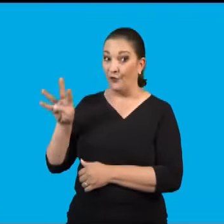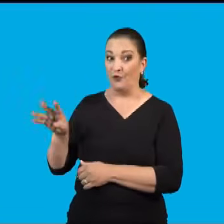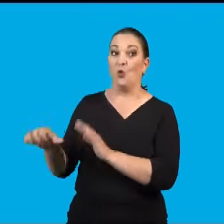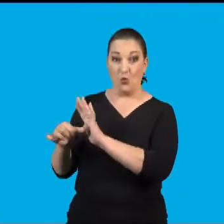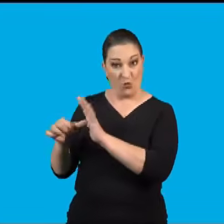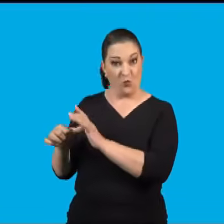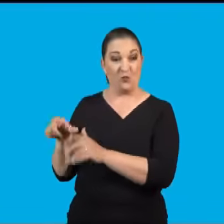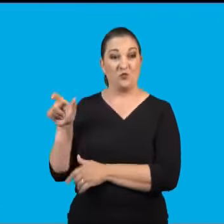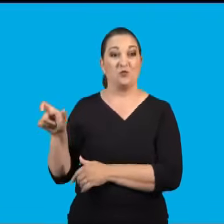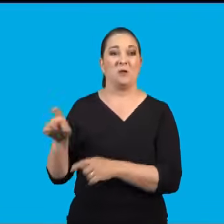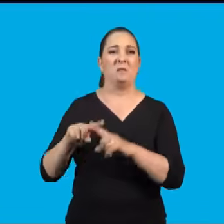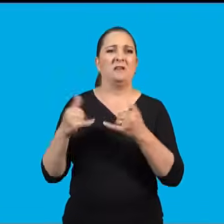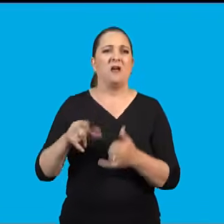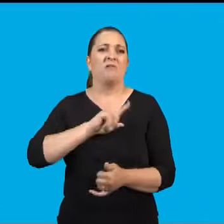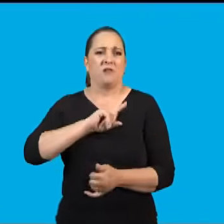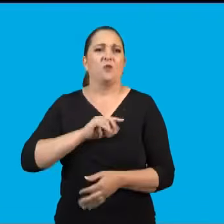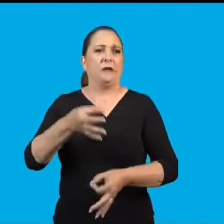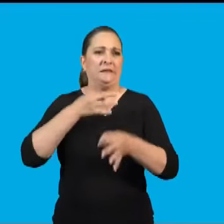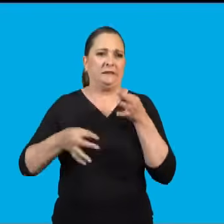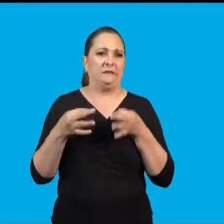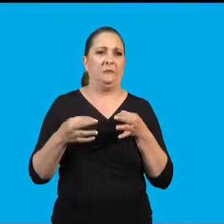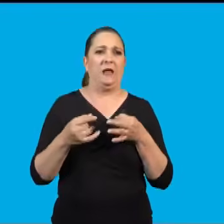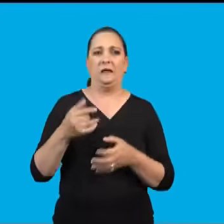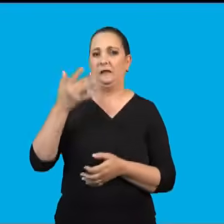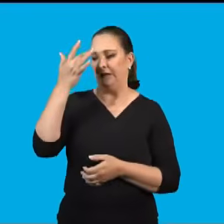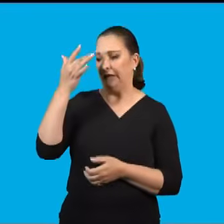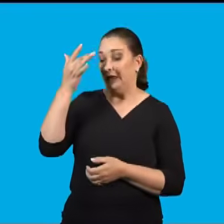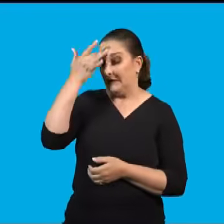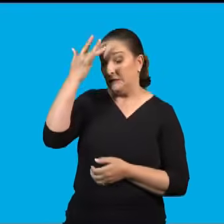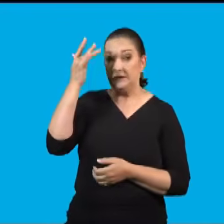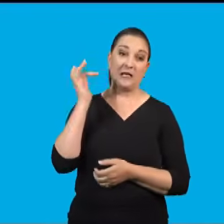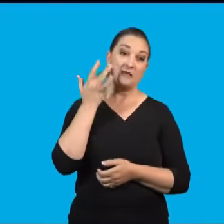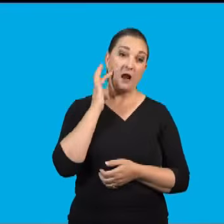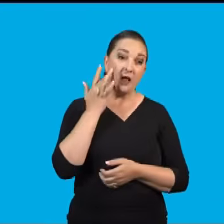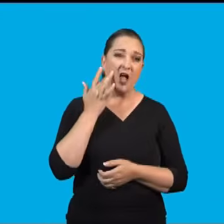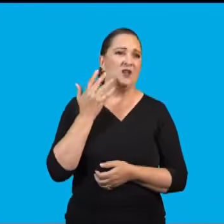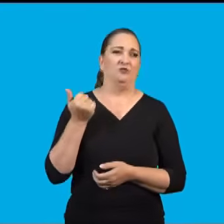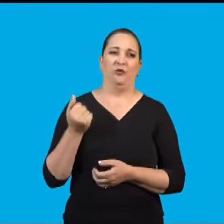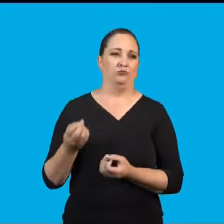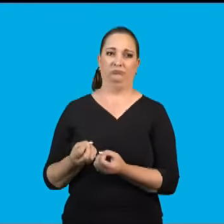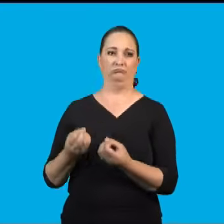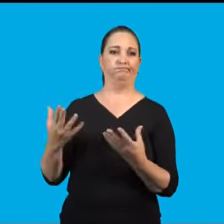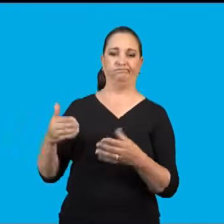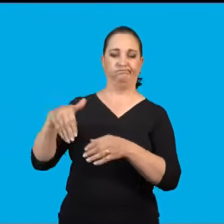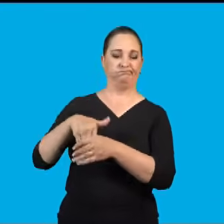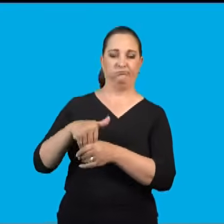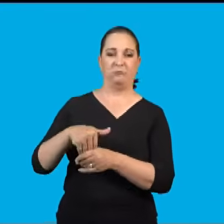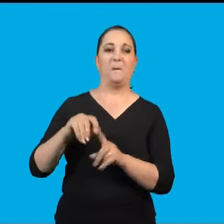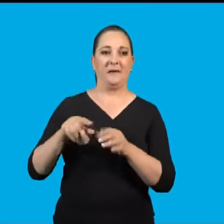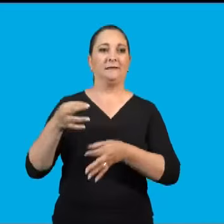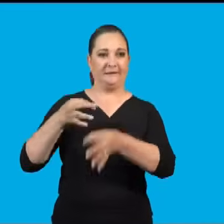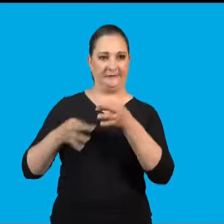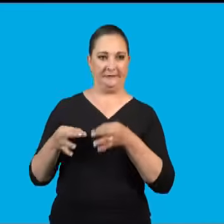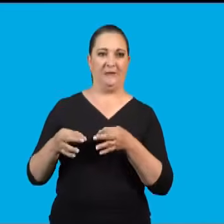It explains why there was a low turnout from both Indians and coloreds in the tricameral elections in